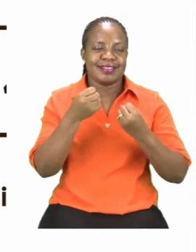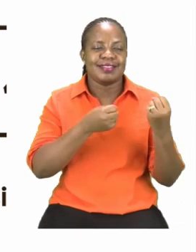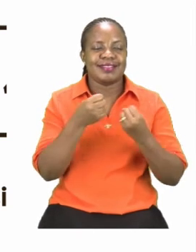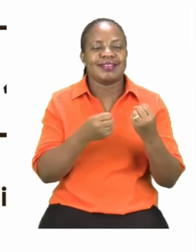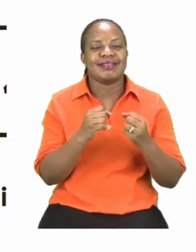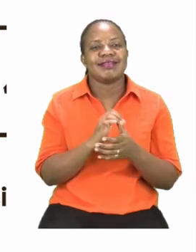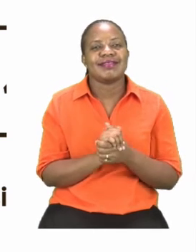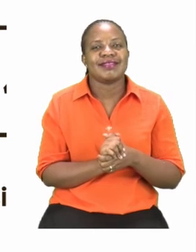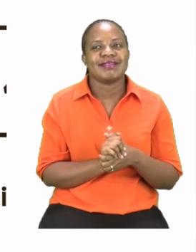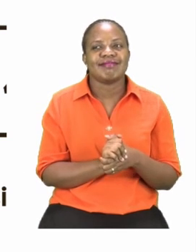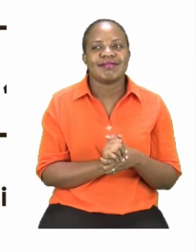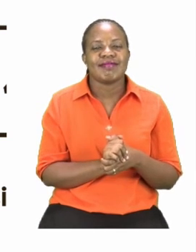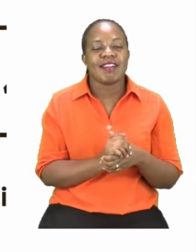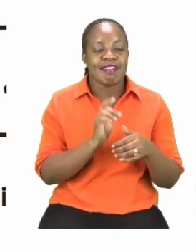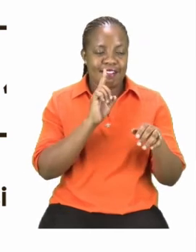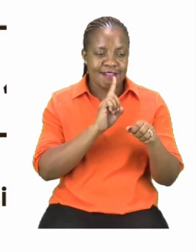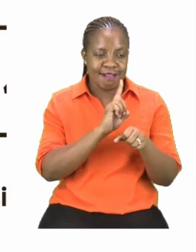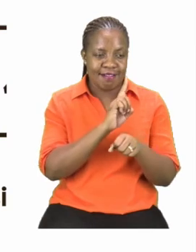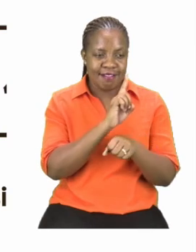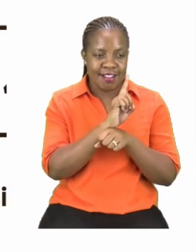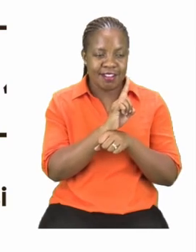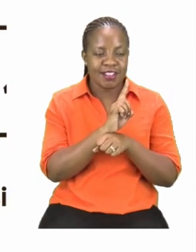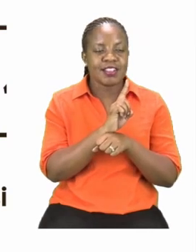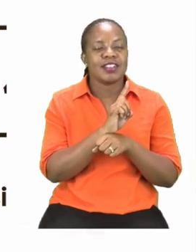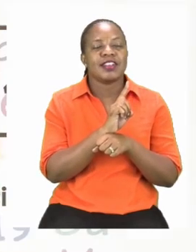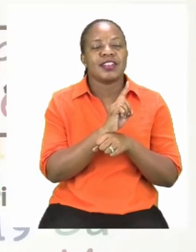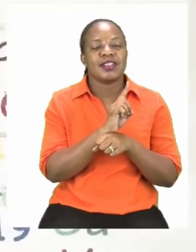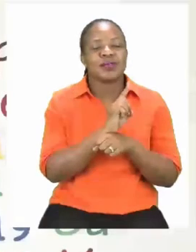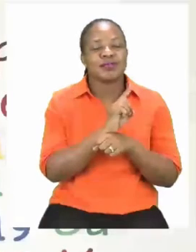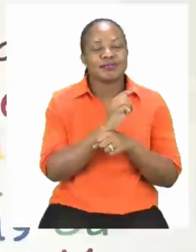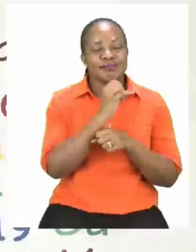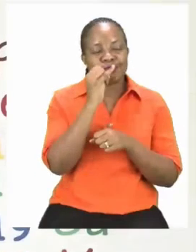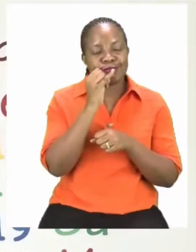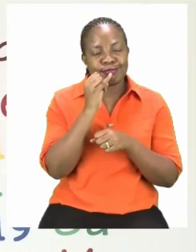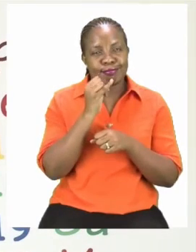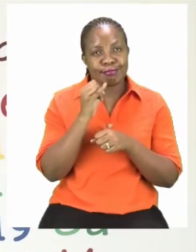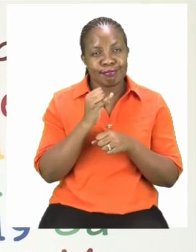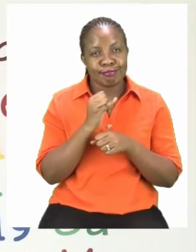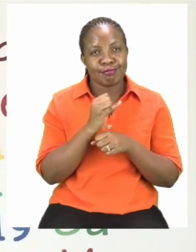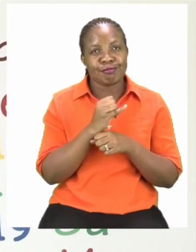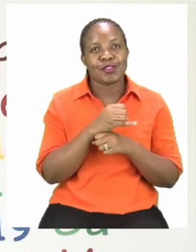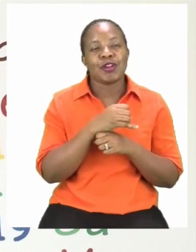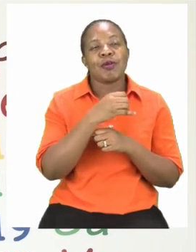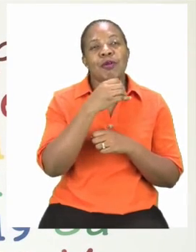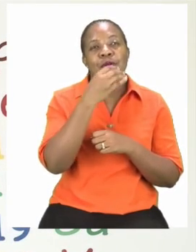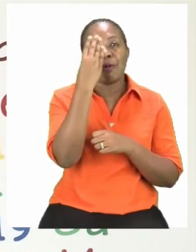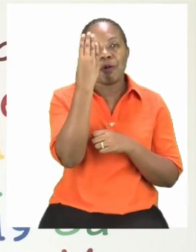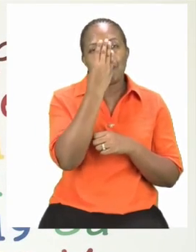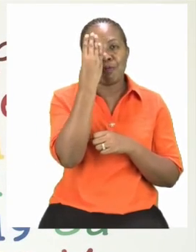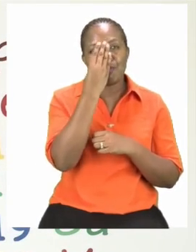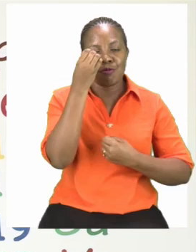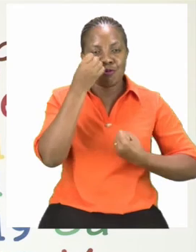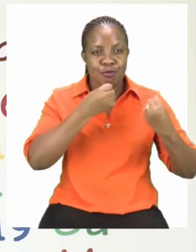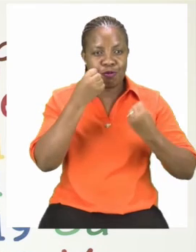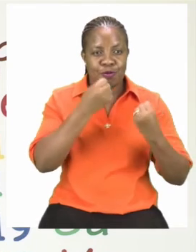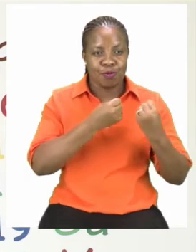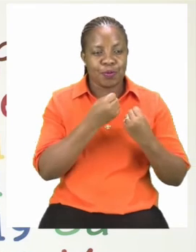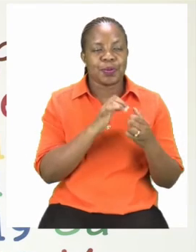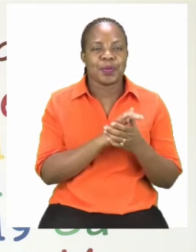10, and then another arrow to the answer. In this case, we are going to add